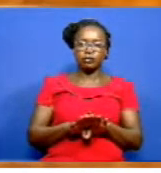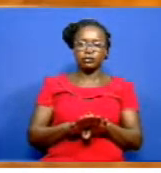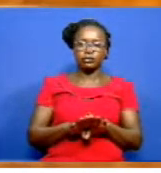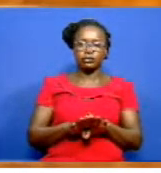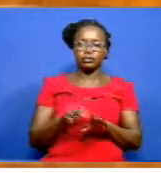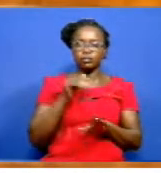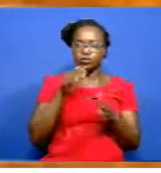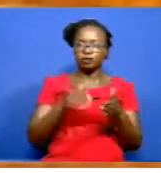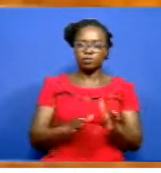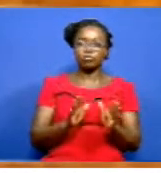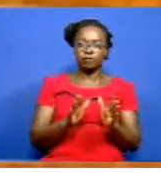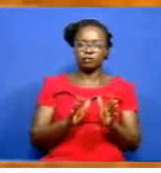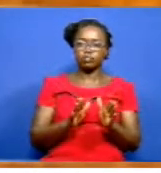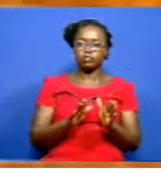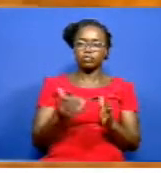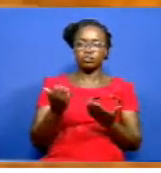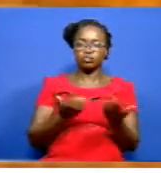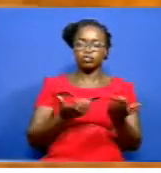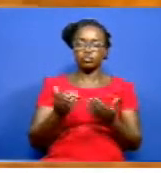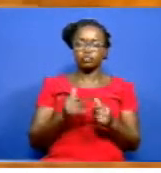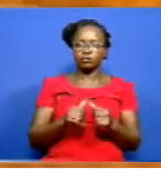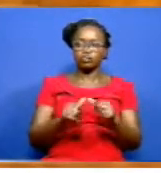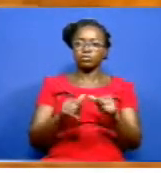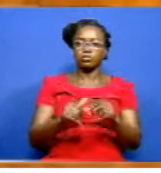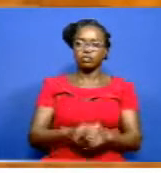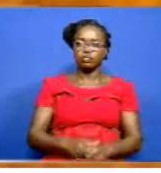be allowed to carry on any business at that premise.